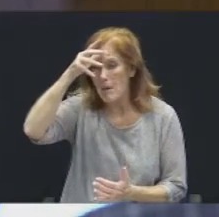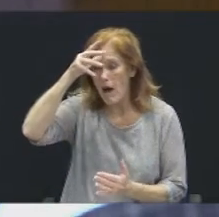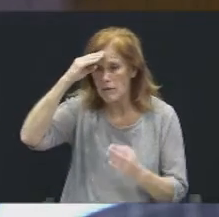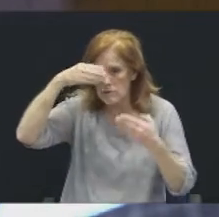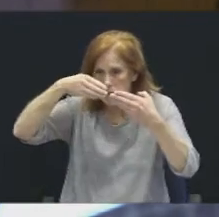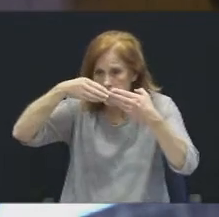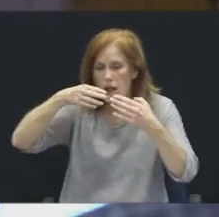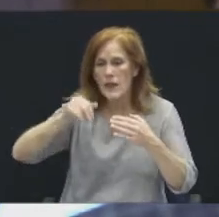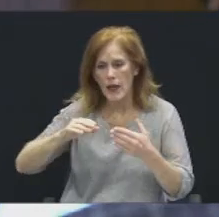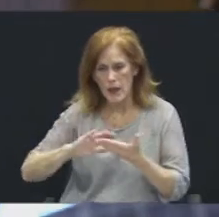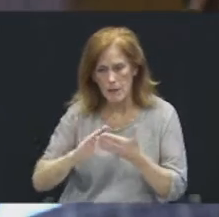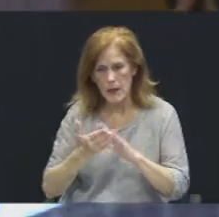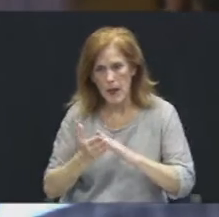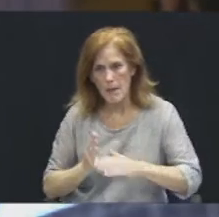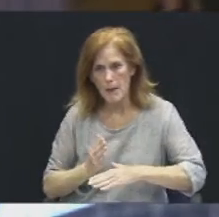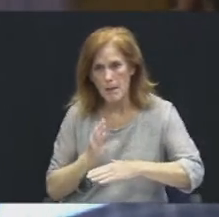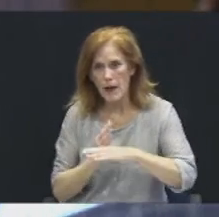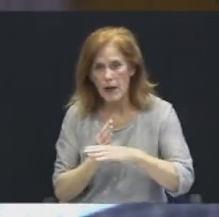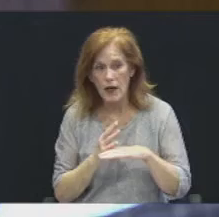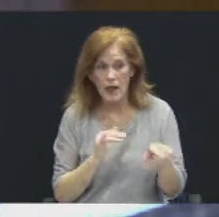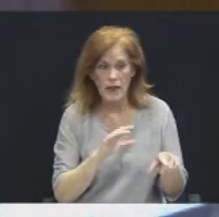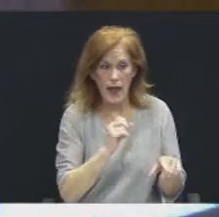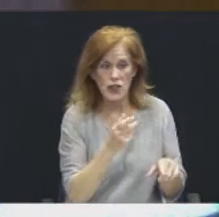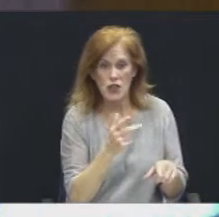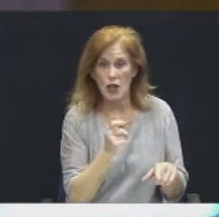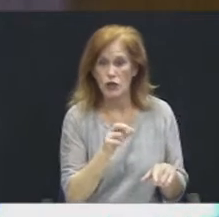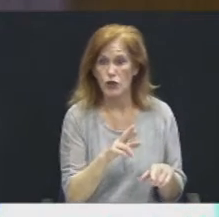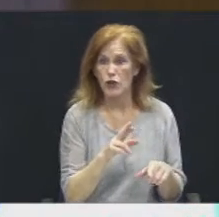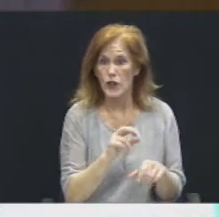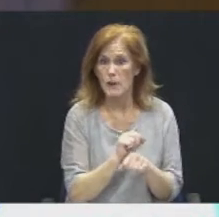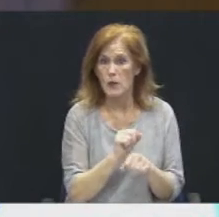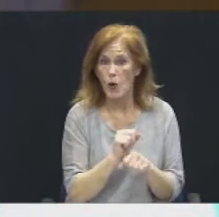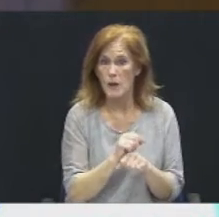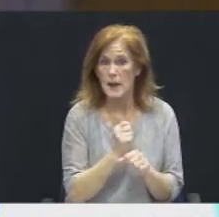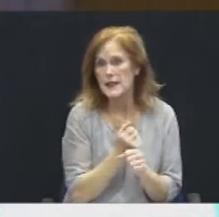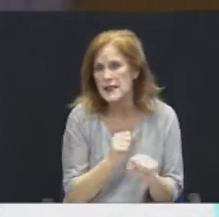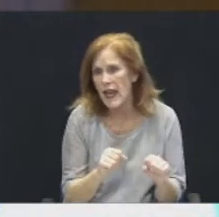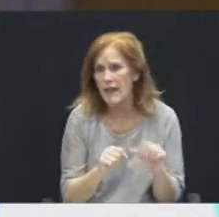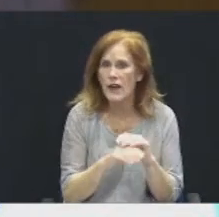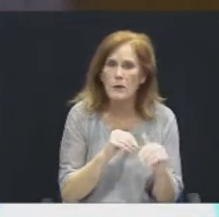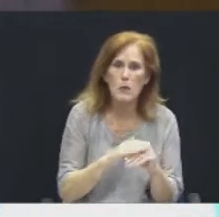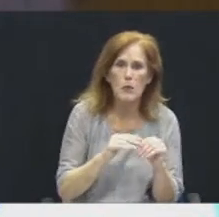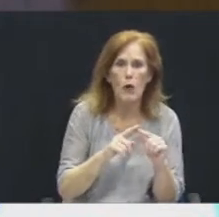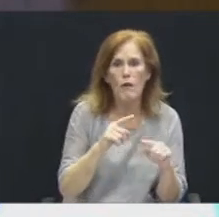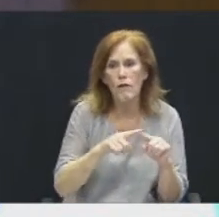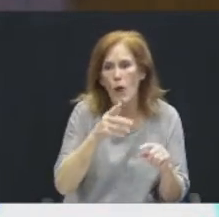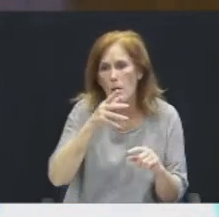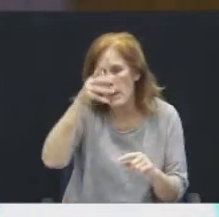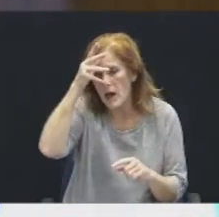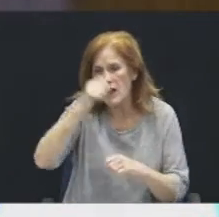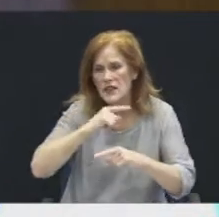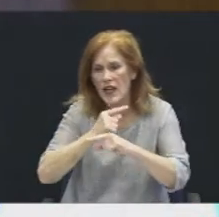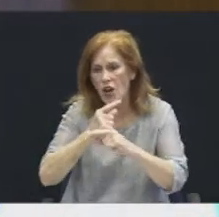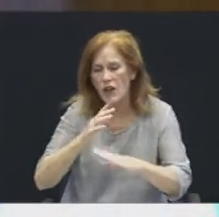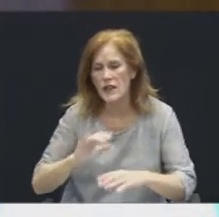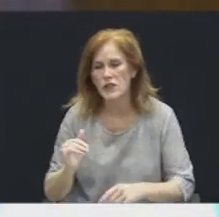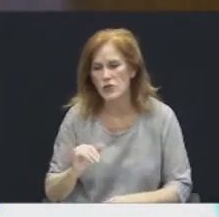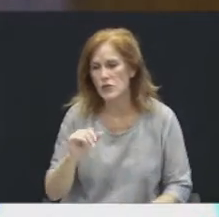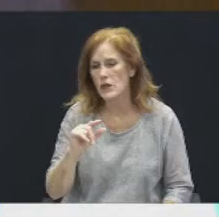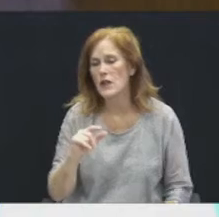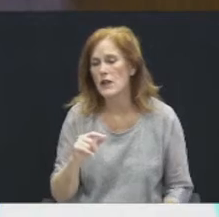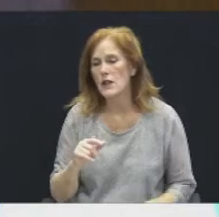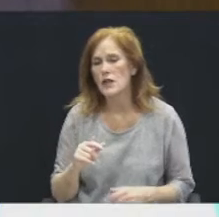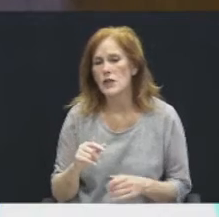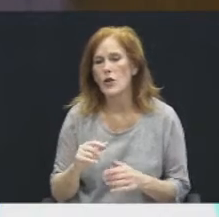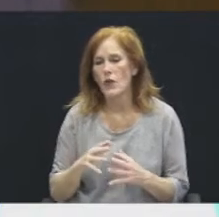barrier, because that sheltered employment's comfortable, it's safe. So it's, there's a lot of work that all of us